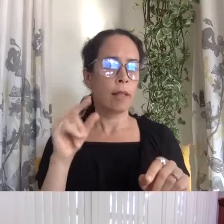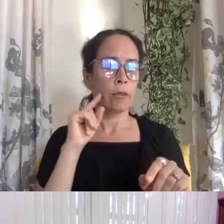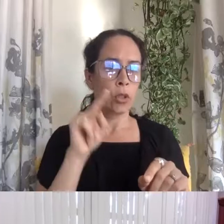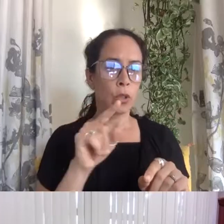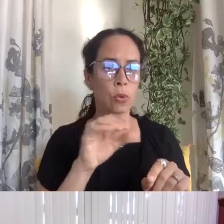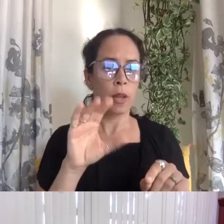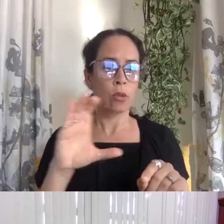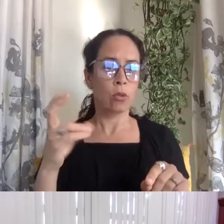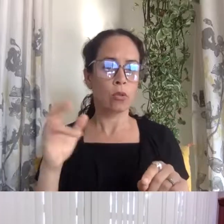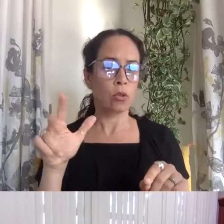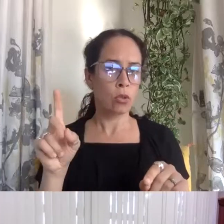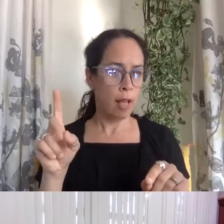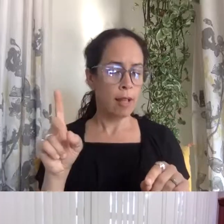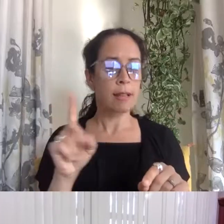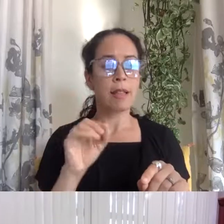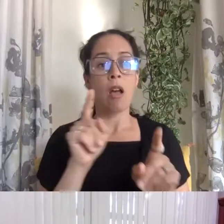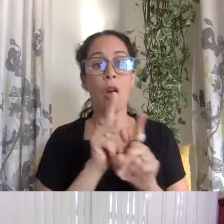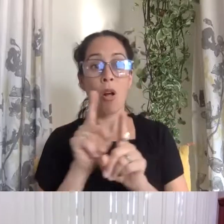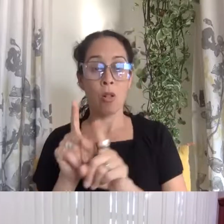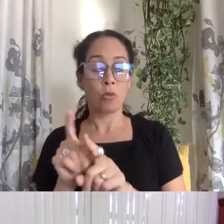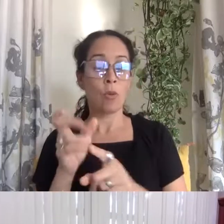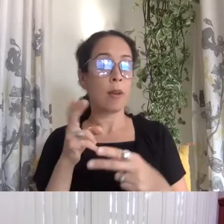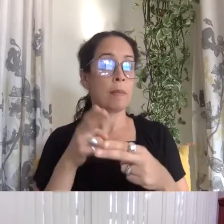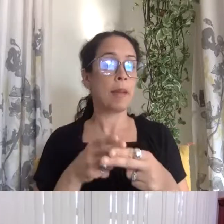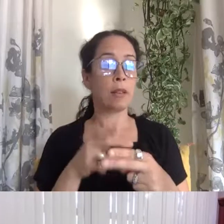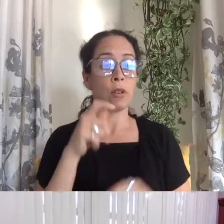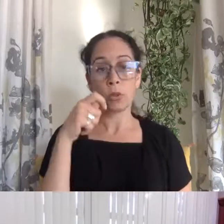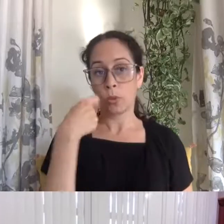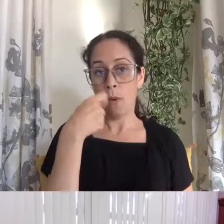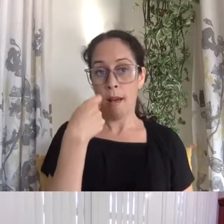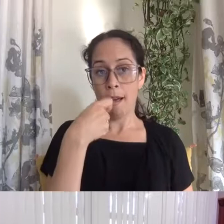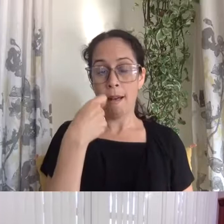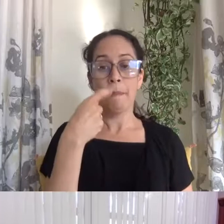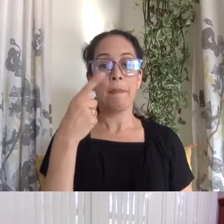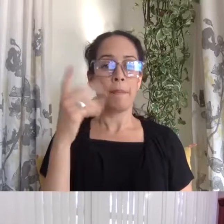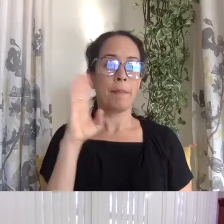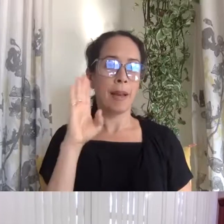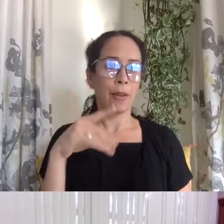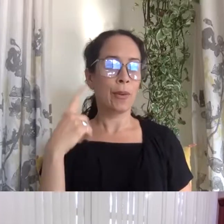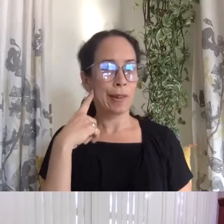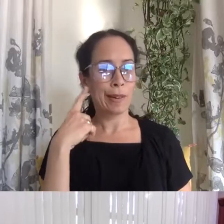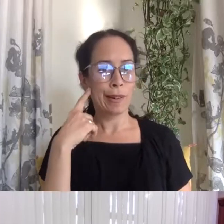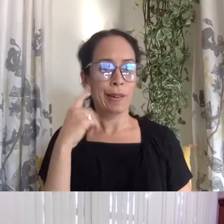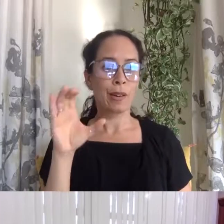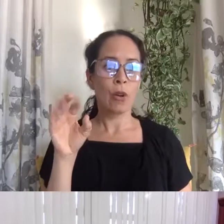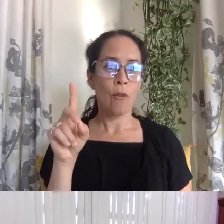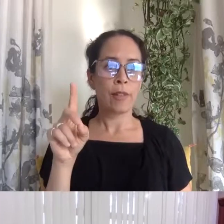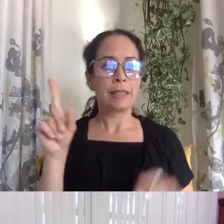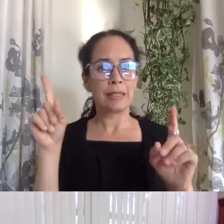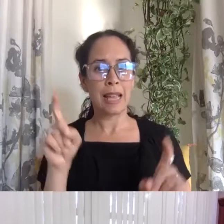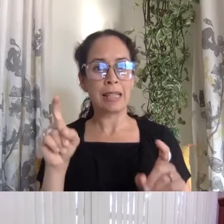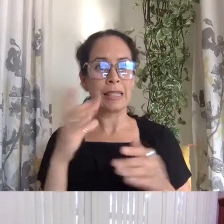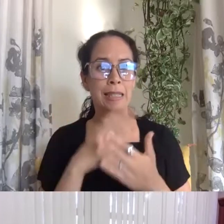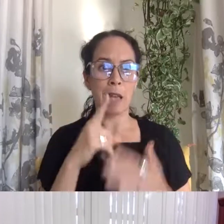child. And I also wanted to say that the swab, I know we've all heard about the COVID test and some of the swabs can